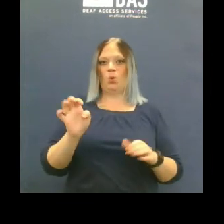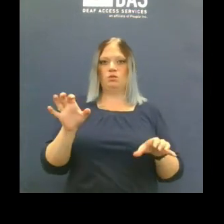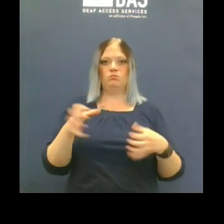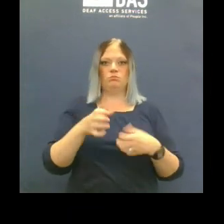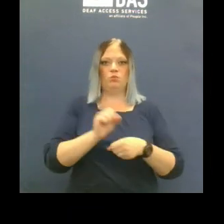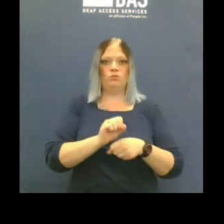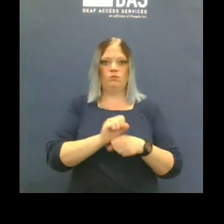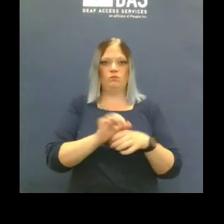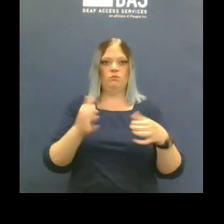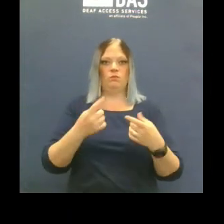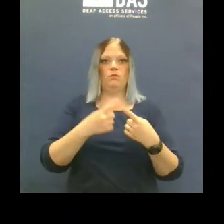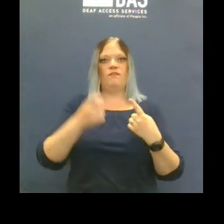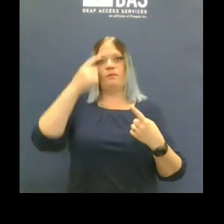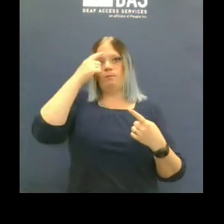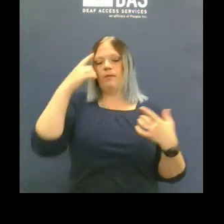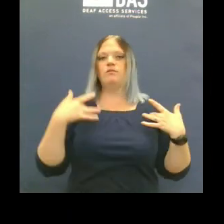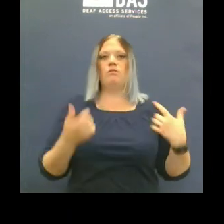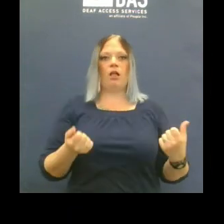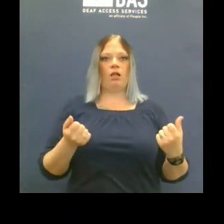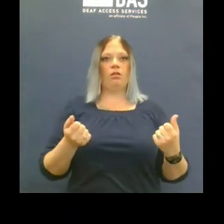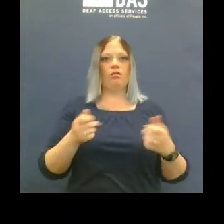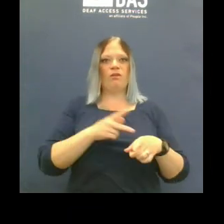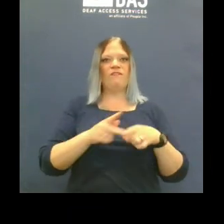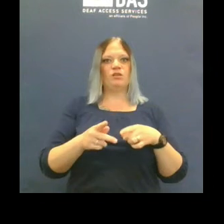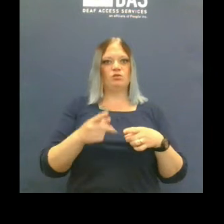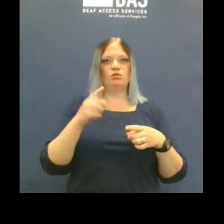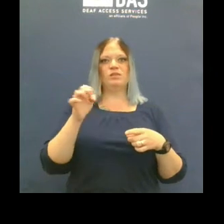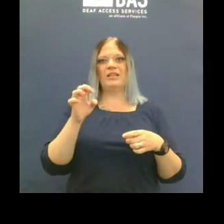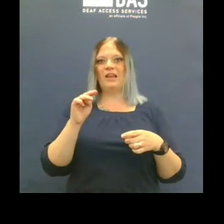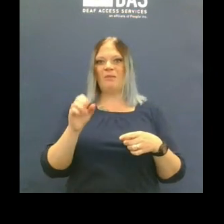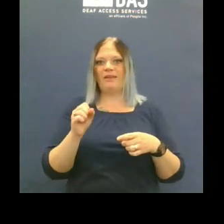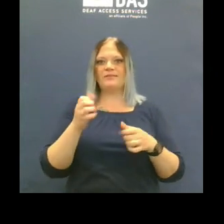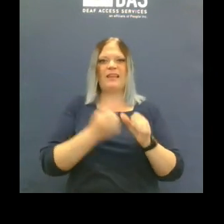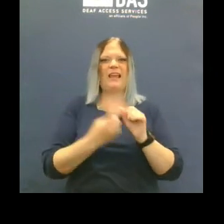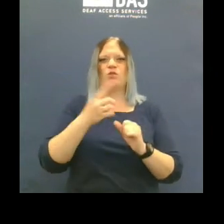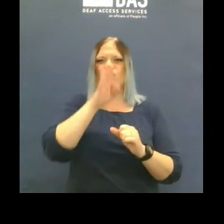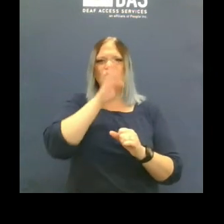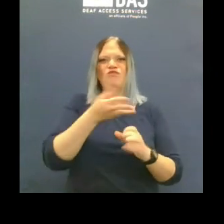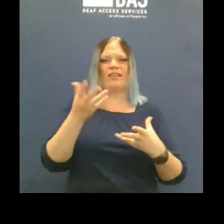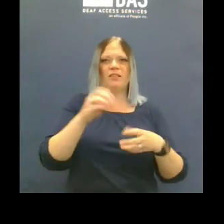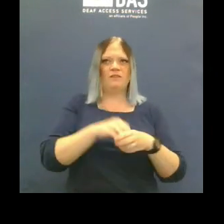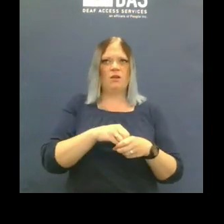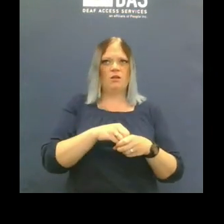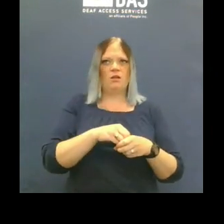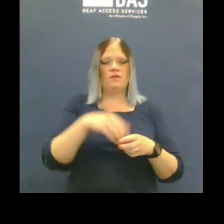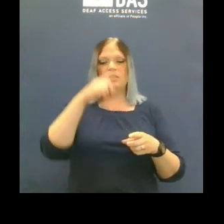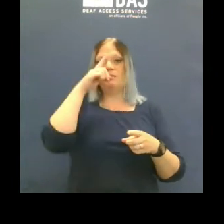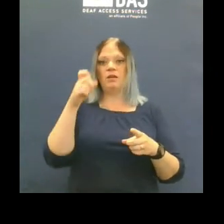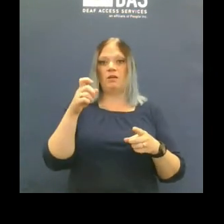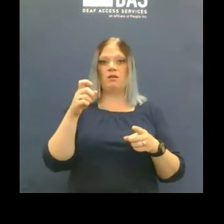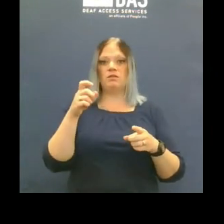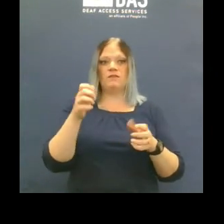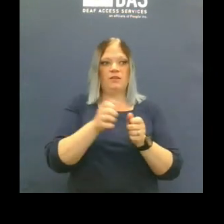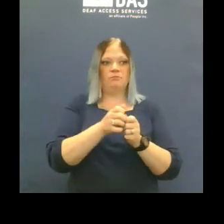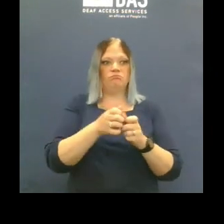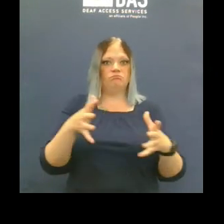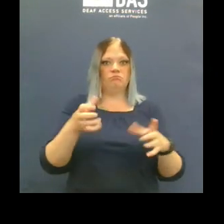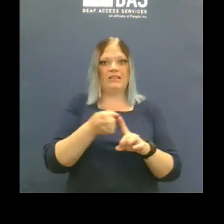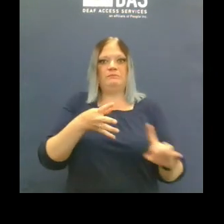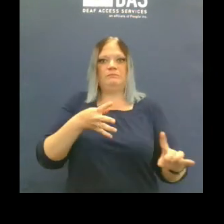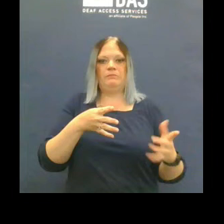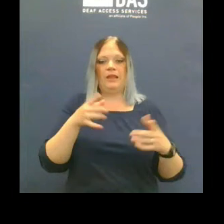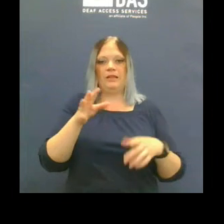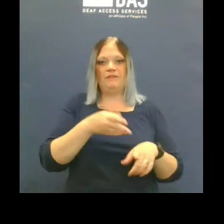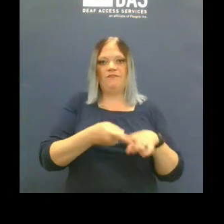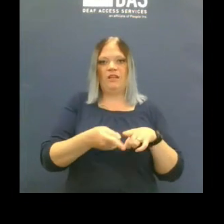professionals, folks from the EMS field, all of those that would be directly involved in that because of the expanding field. And we've come up with some